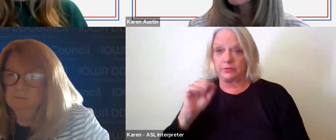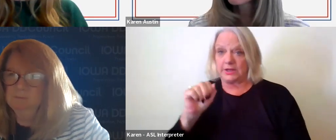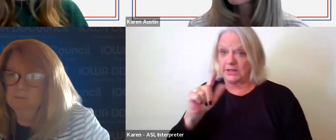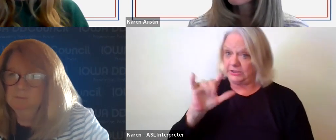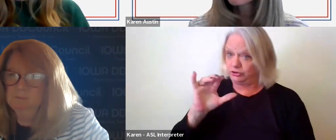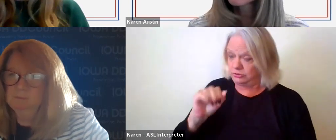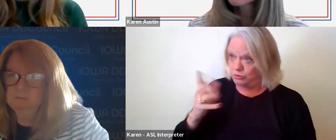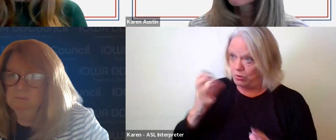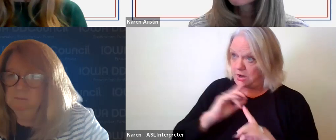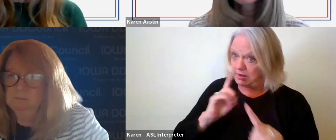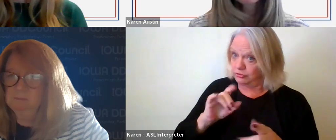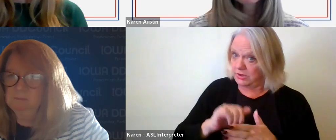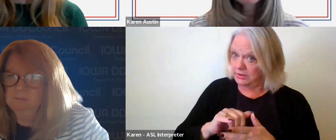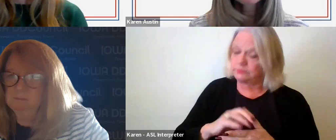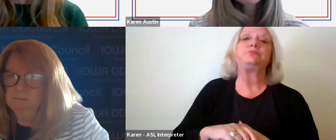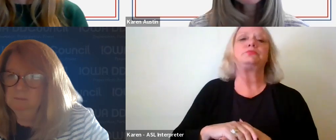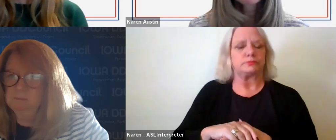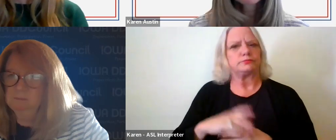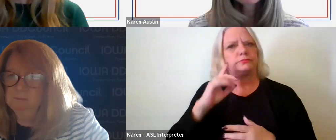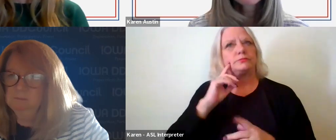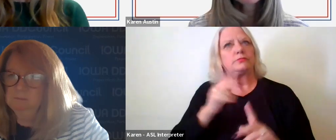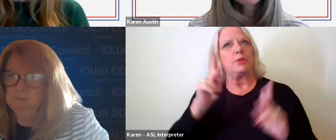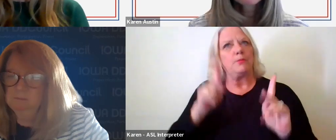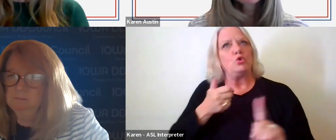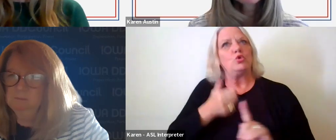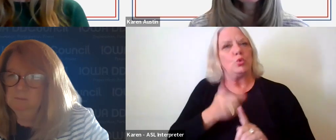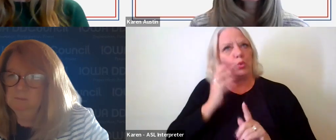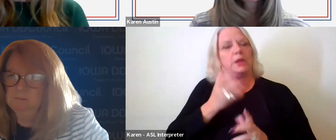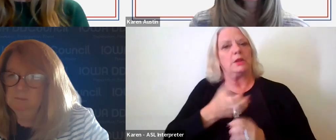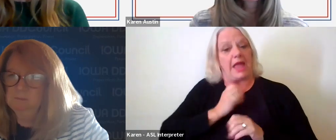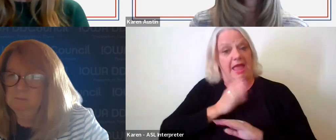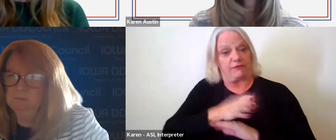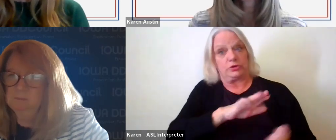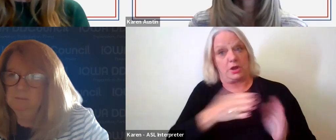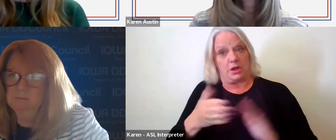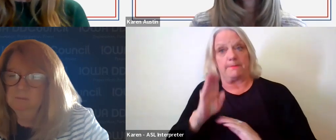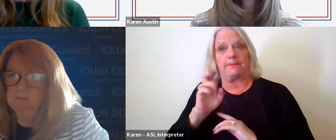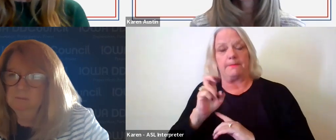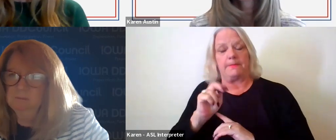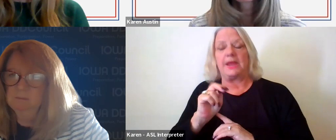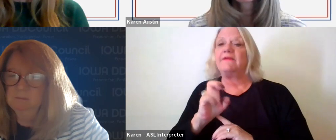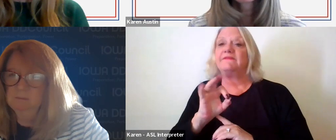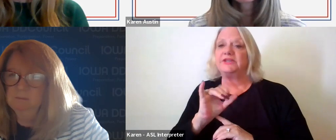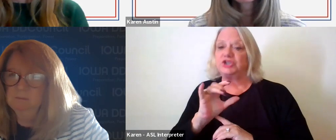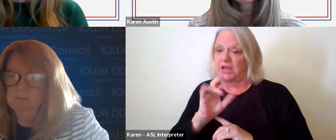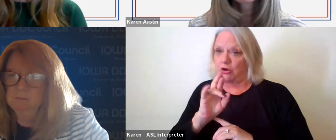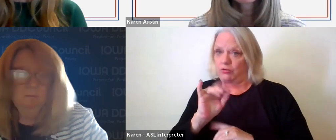one? Yeah, so I think the beneficiary, I think we might have covered that with the successor beneficiary.